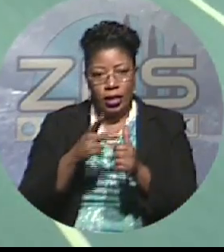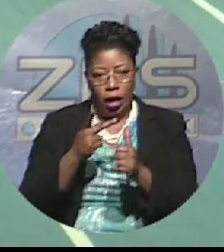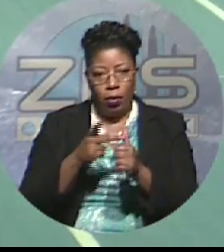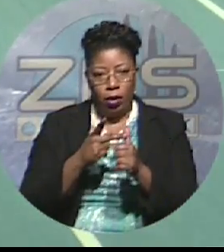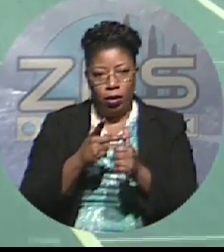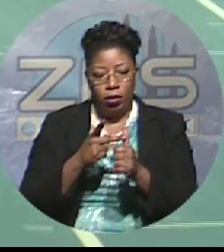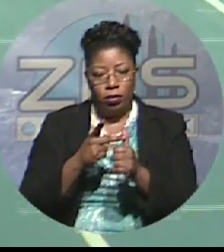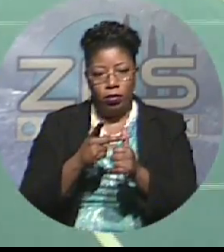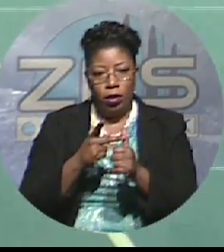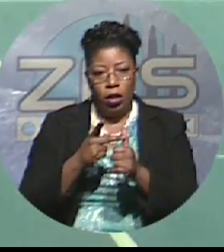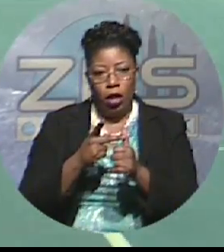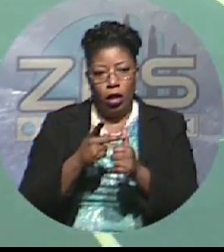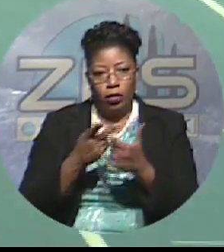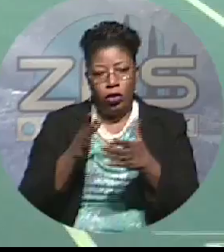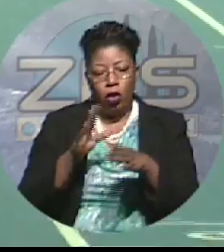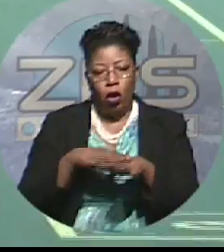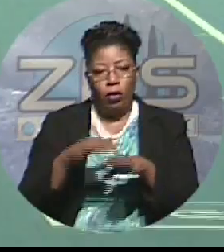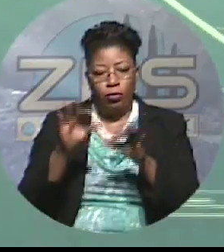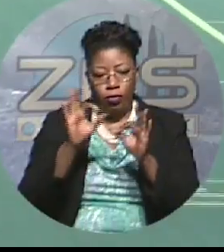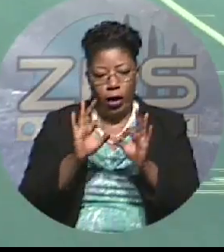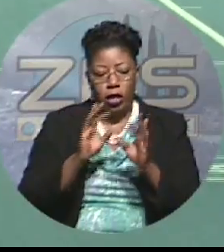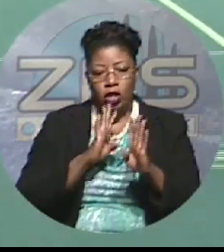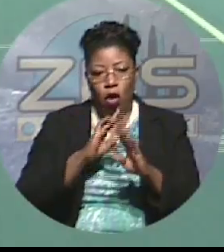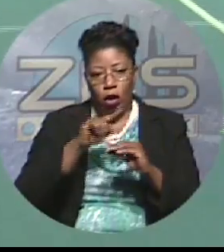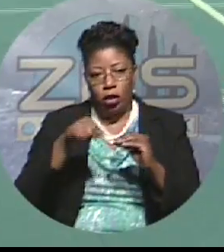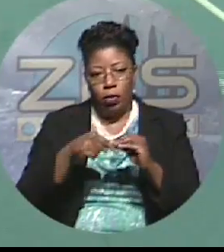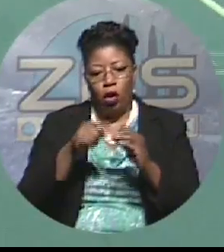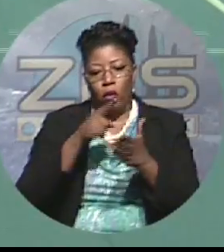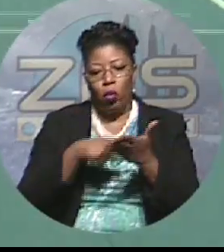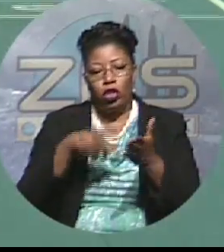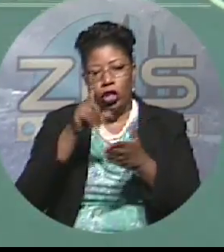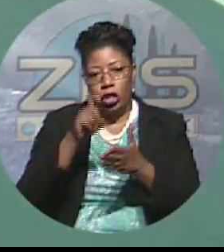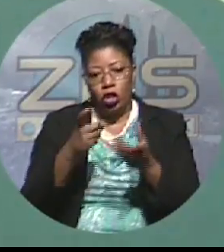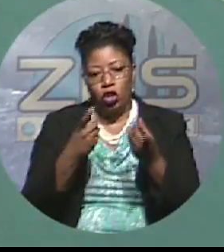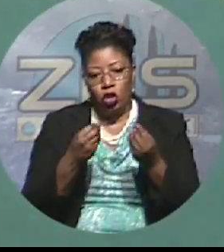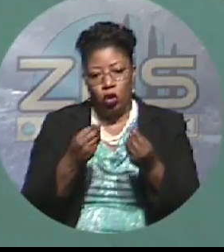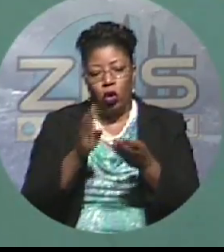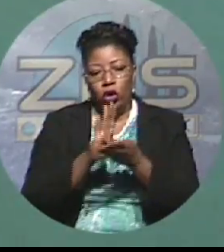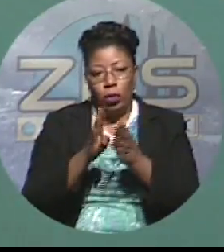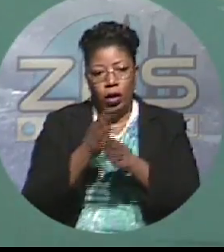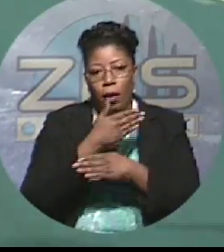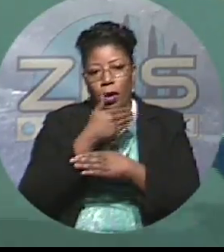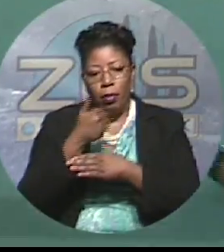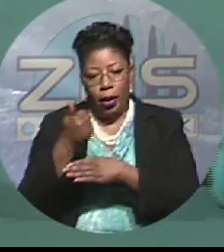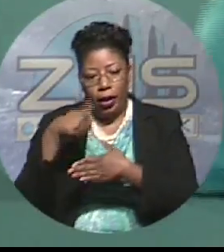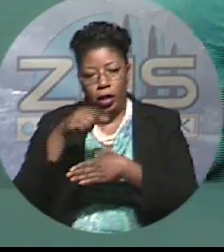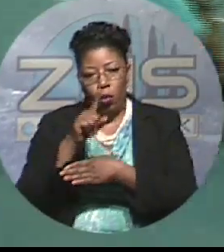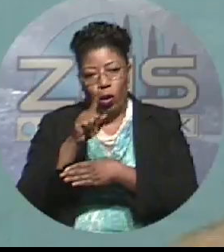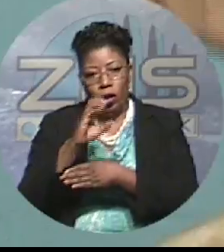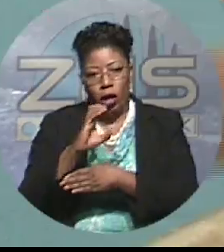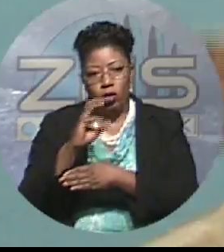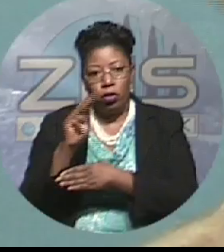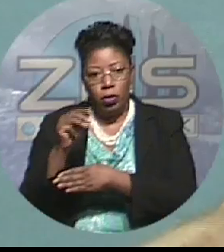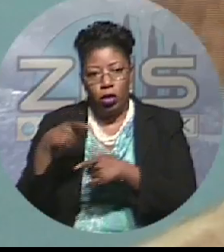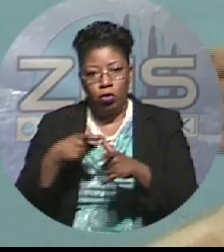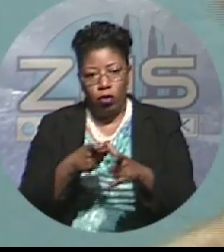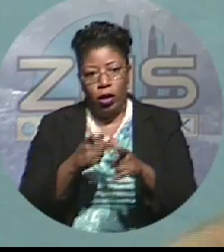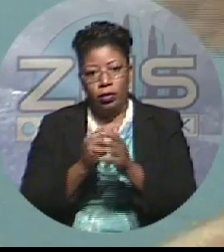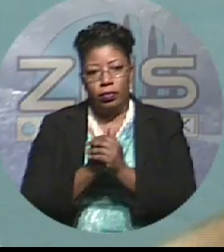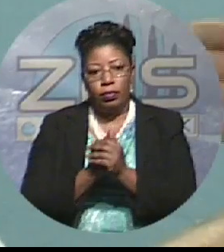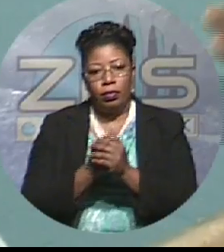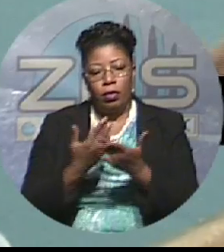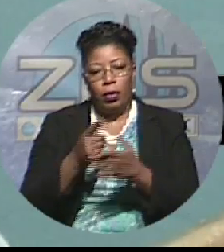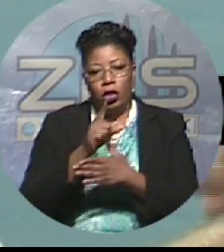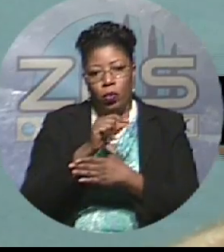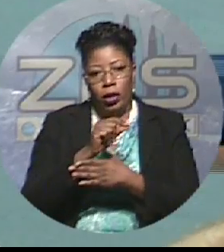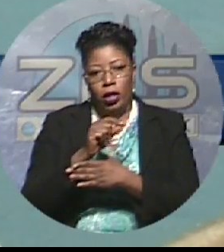the century on Friday, and she spoke about what she still needs to do to become better in the 100 meters. Probably 20 to 40.